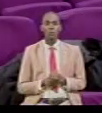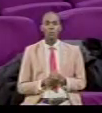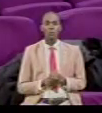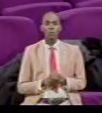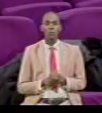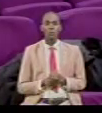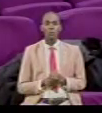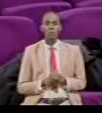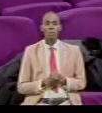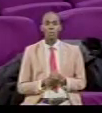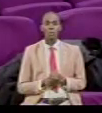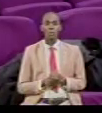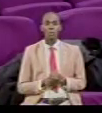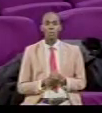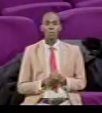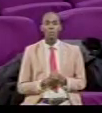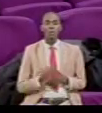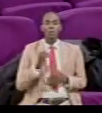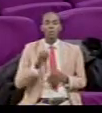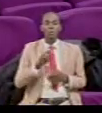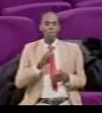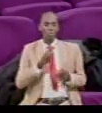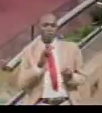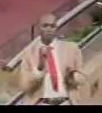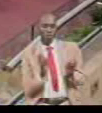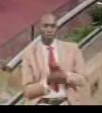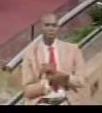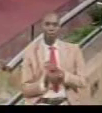a transformed lifestyle.